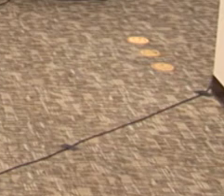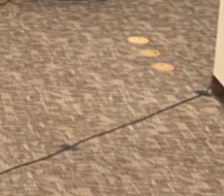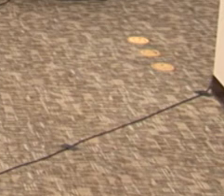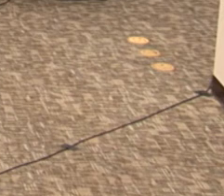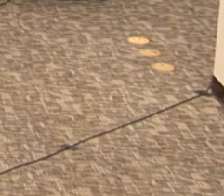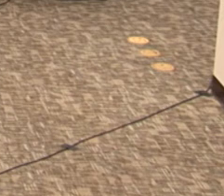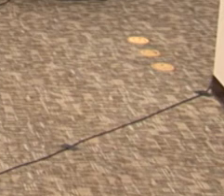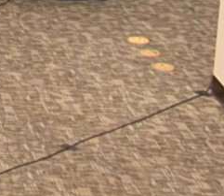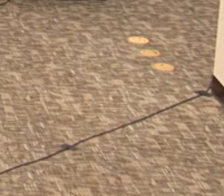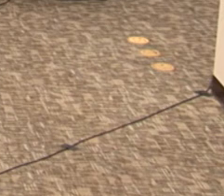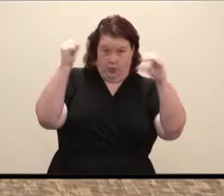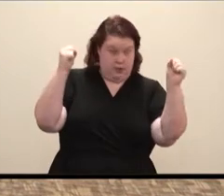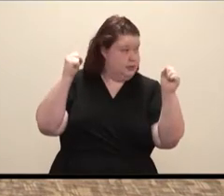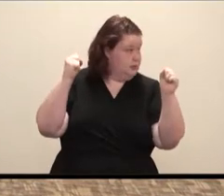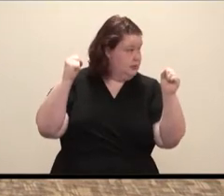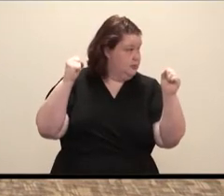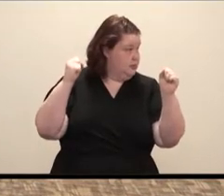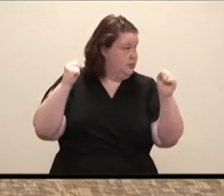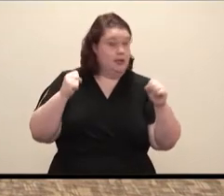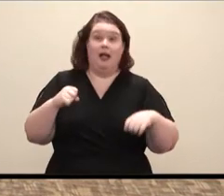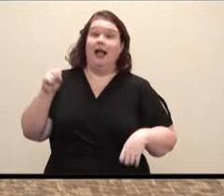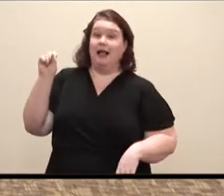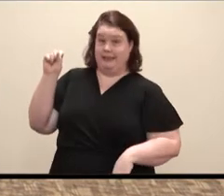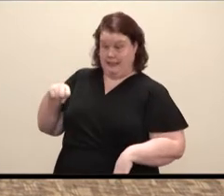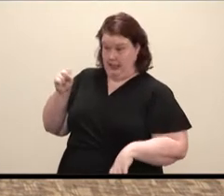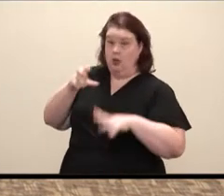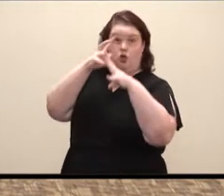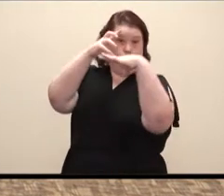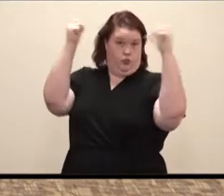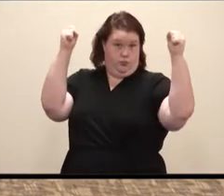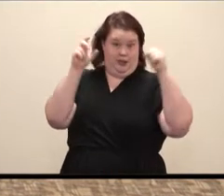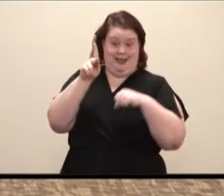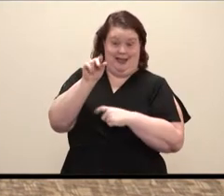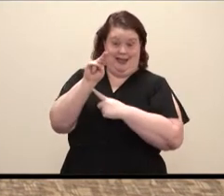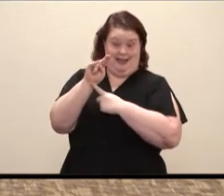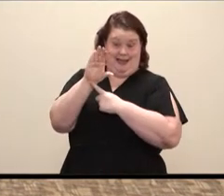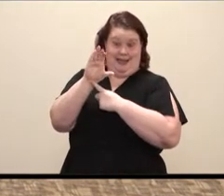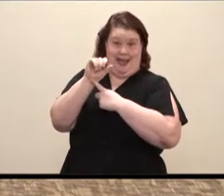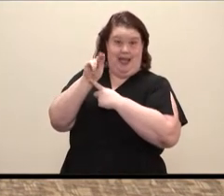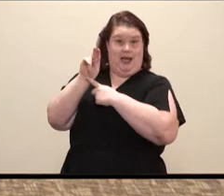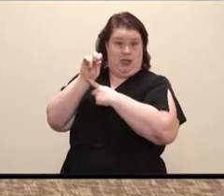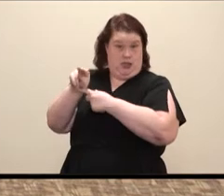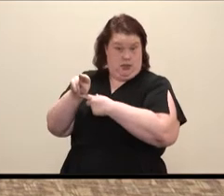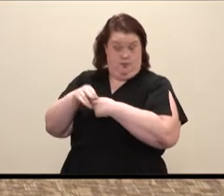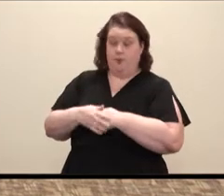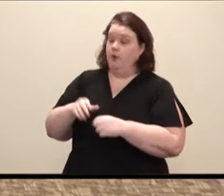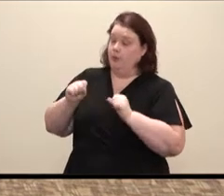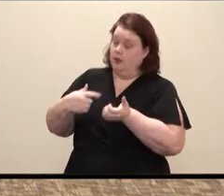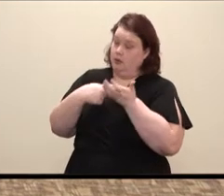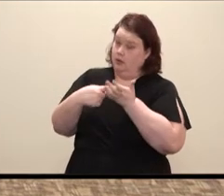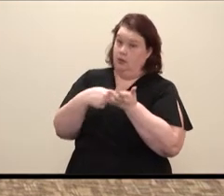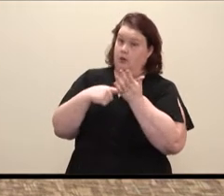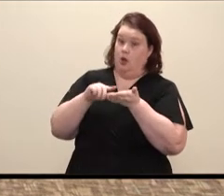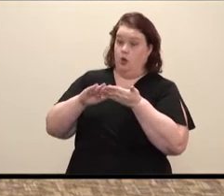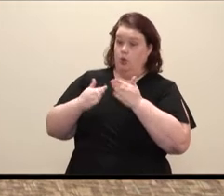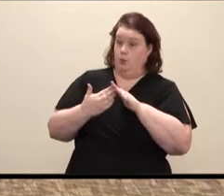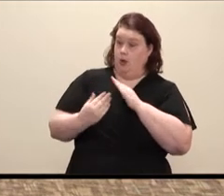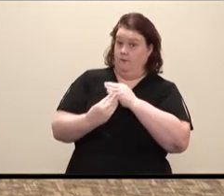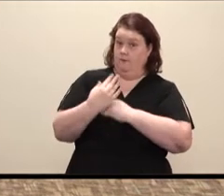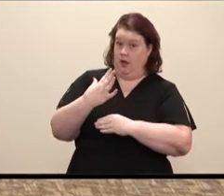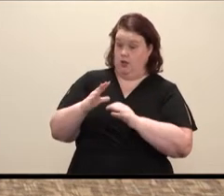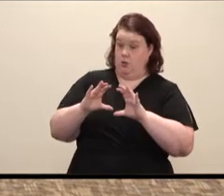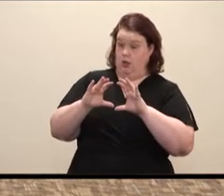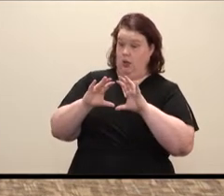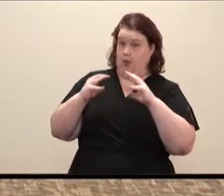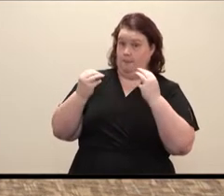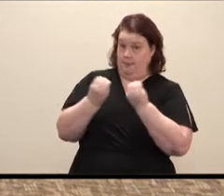is the board's opportunity to discuss the Community Advisory Committee and the process for developing